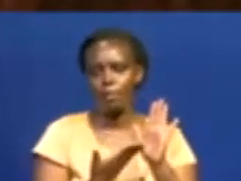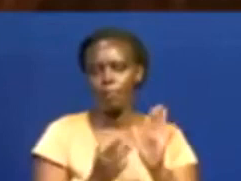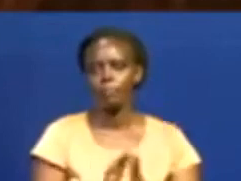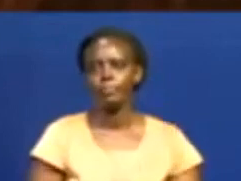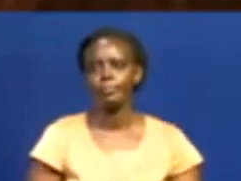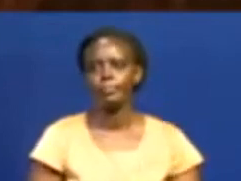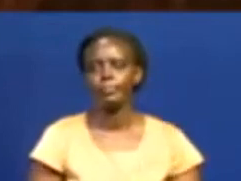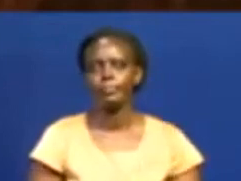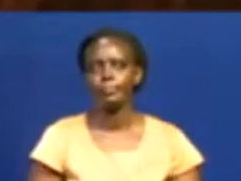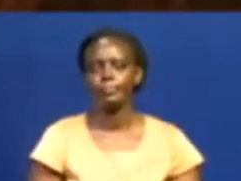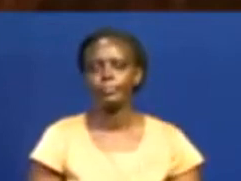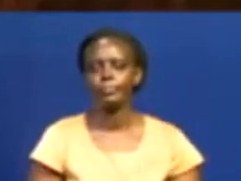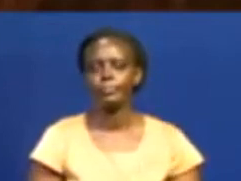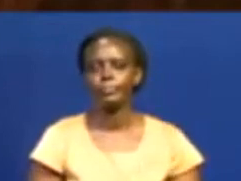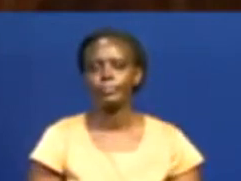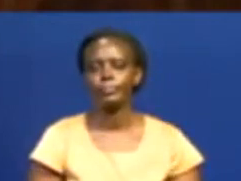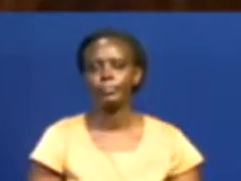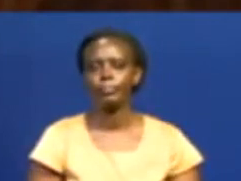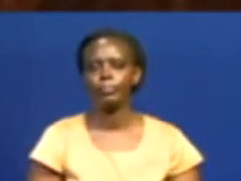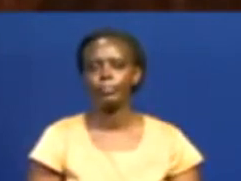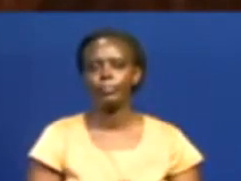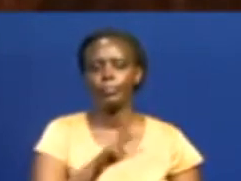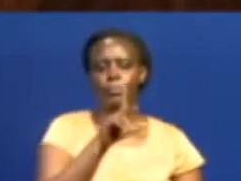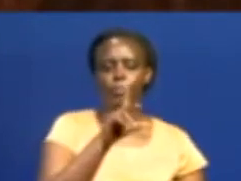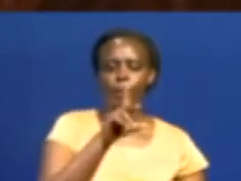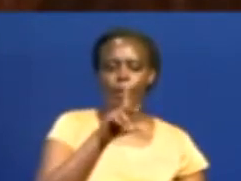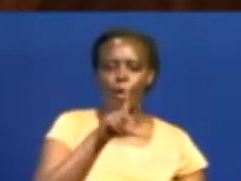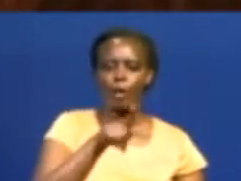subscribes. So in a nutshell, Madam Speaker, KDF